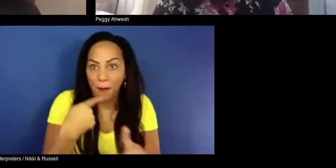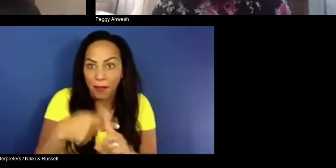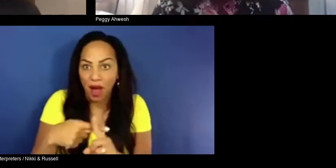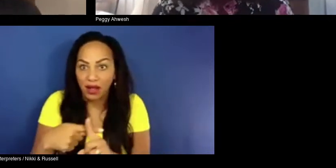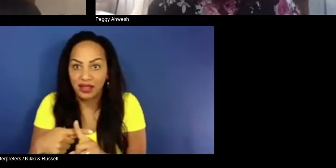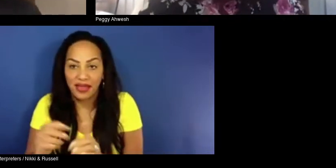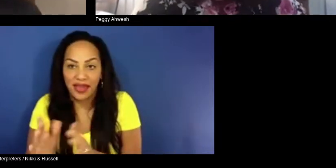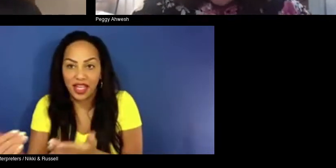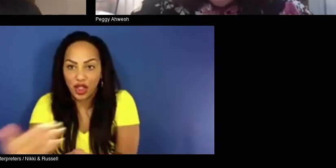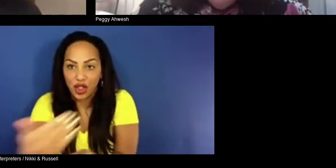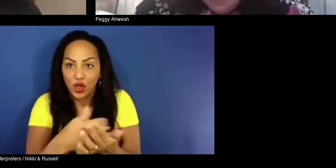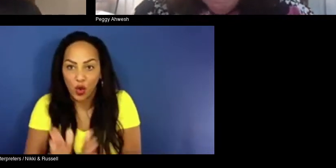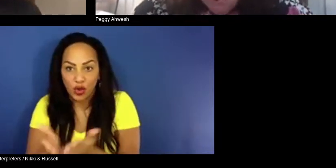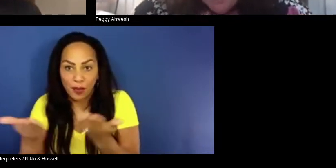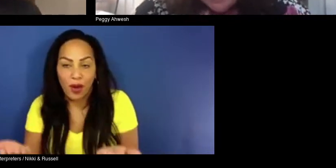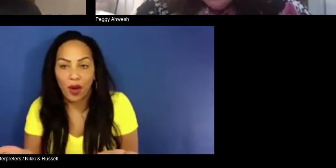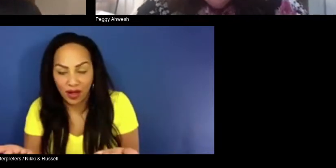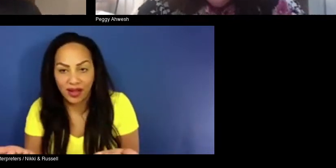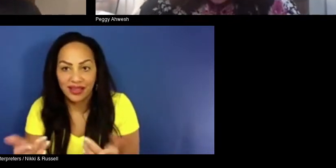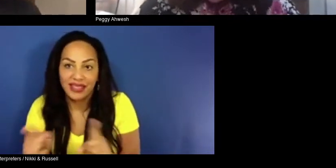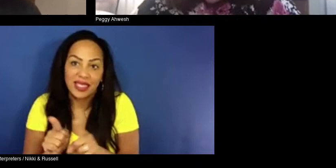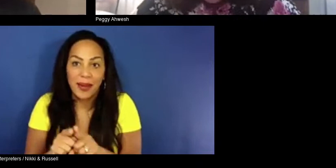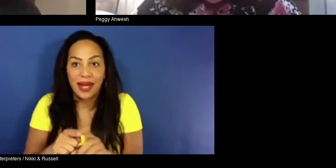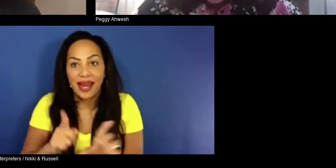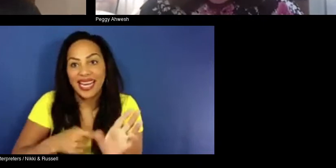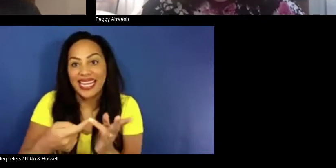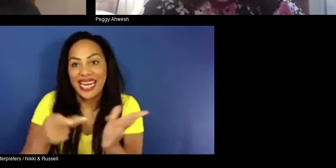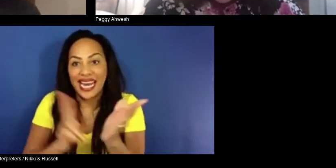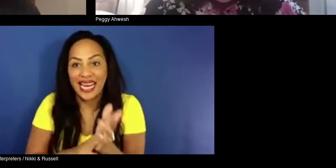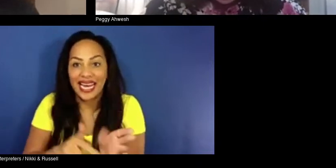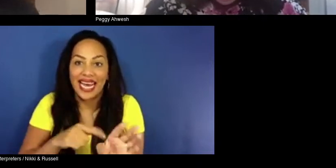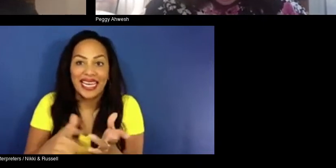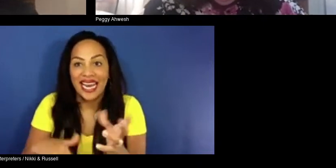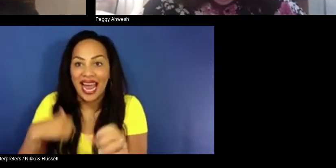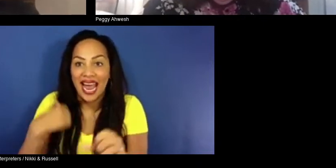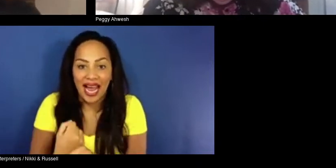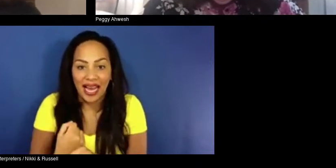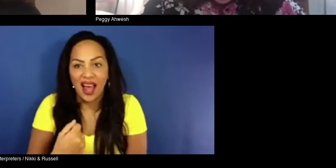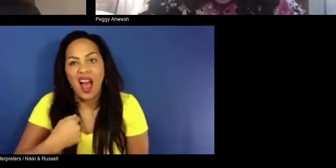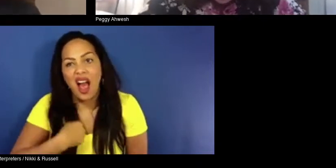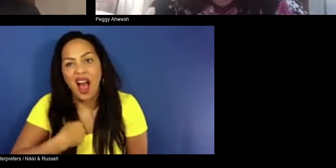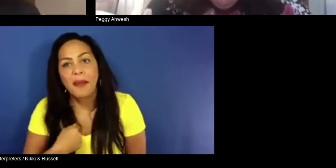But I'm definitely in the impersonality type.